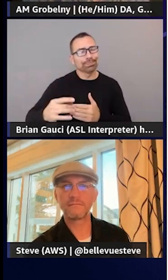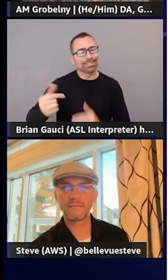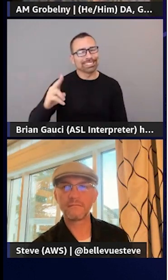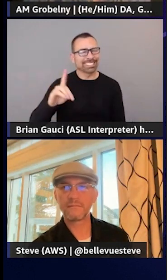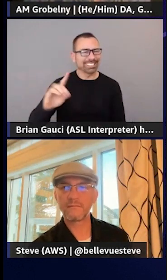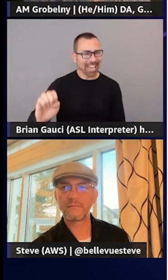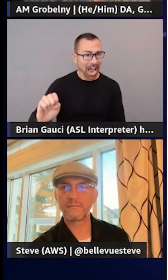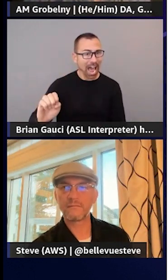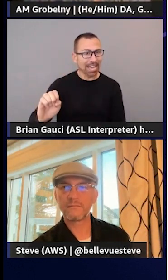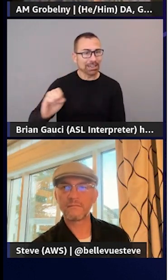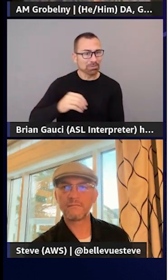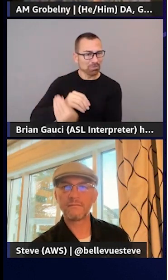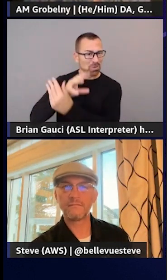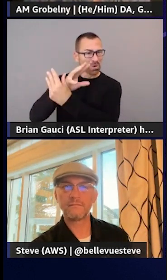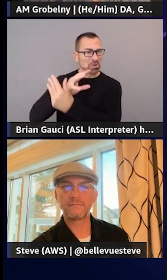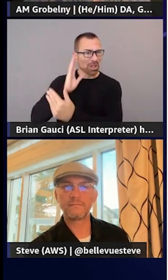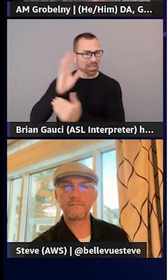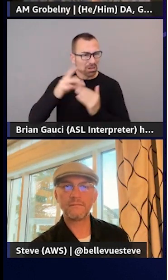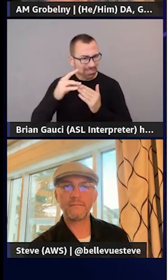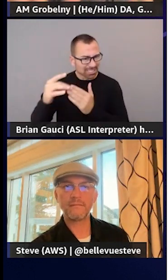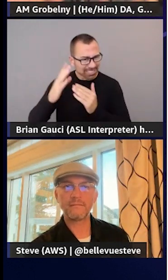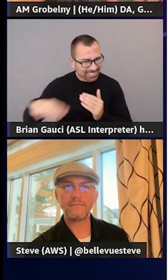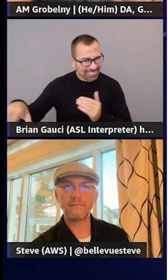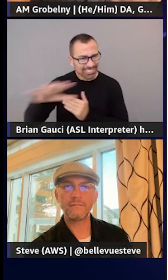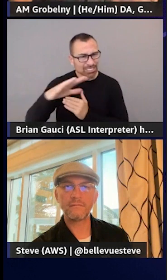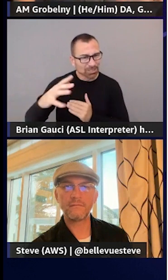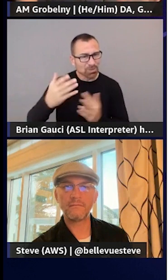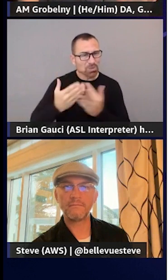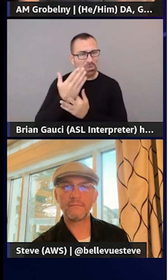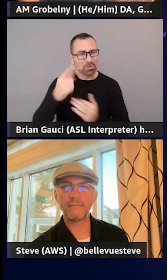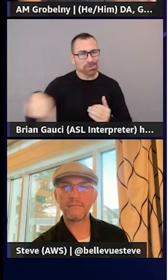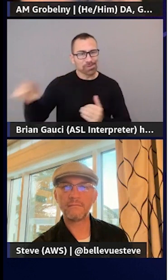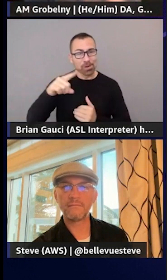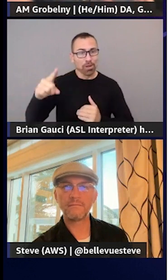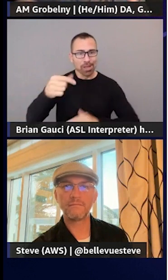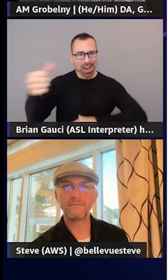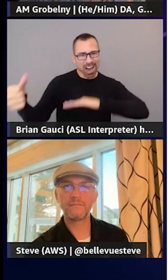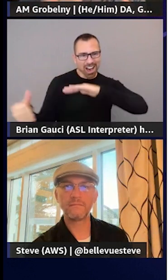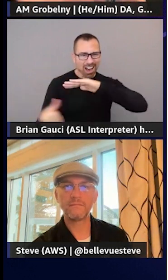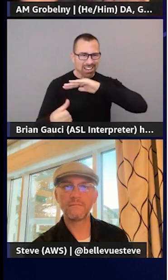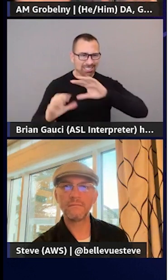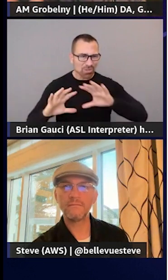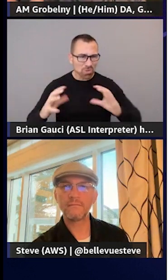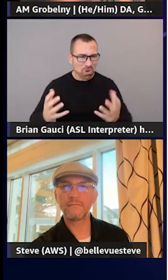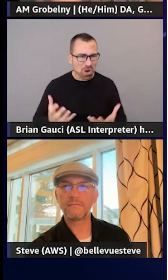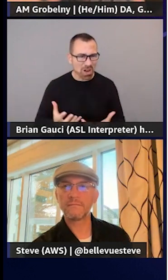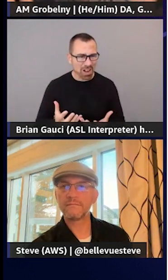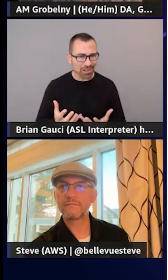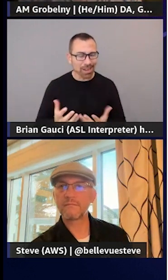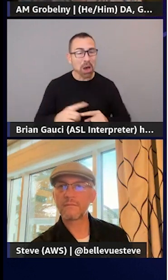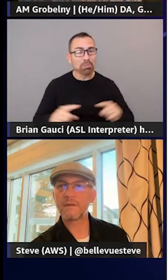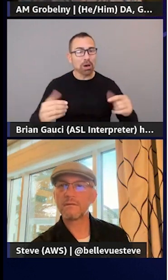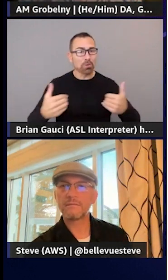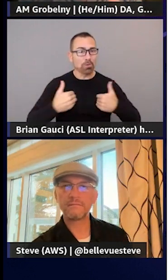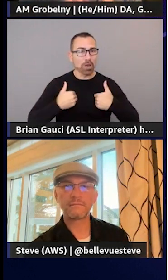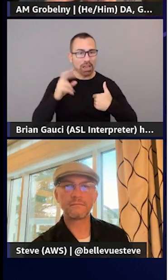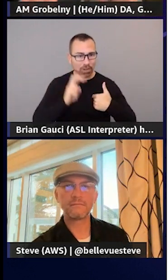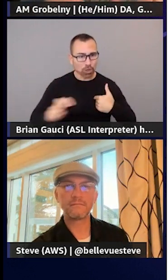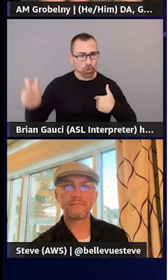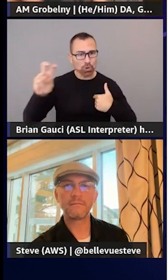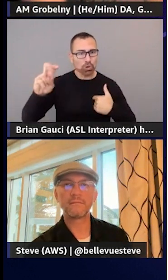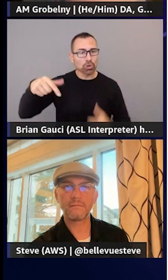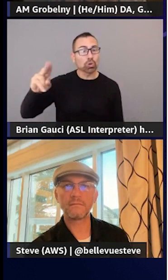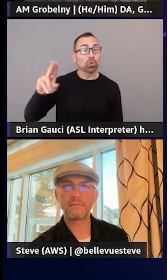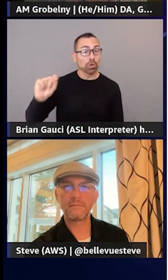rings of the underworld. But we've got here a quest, and each quest differs.